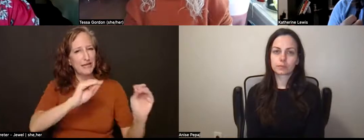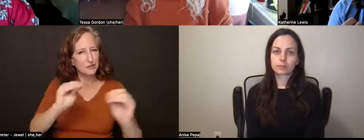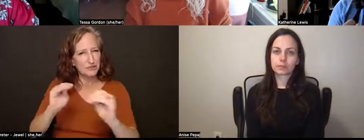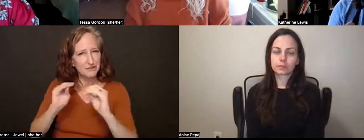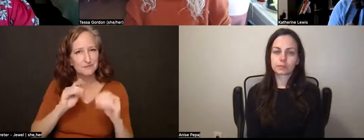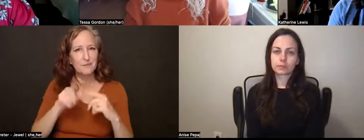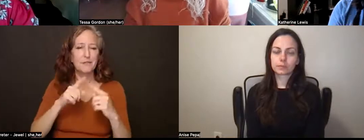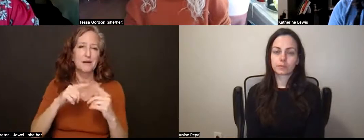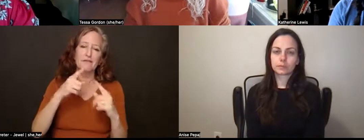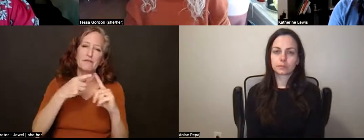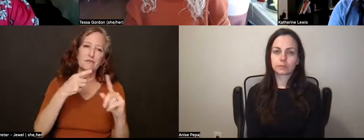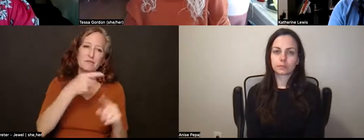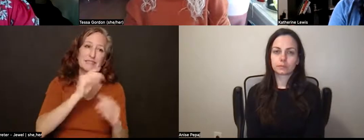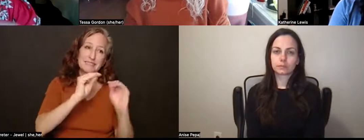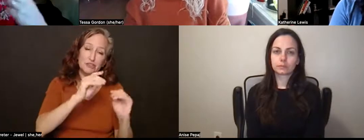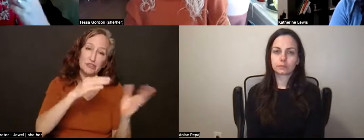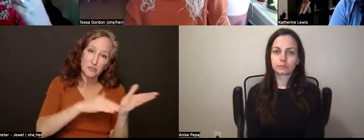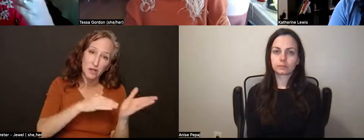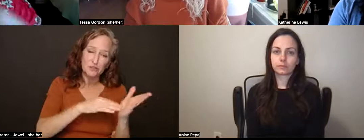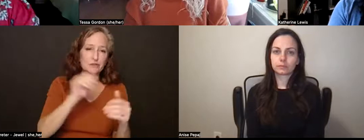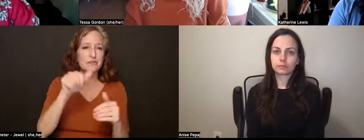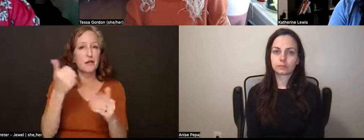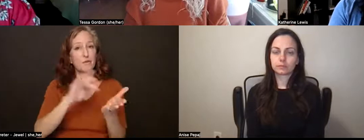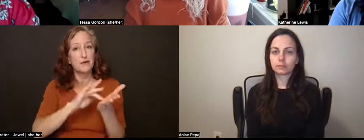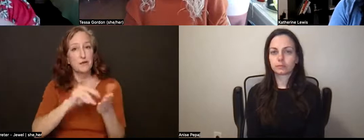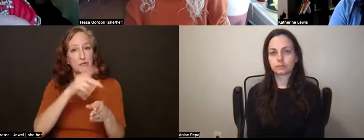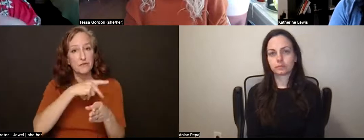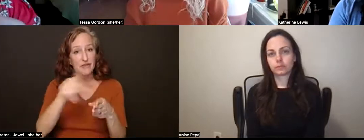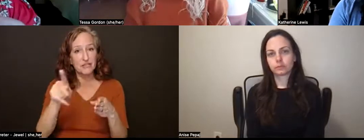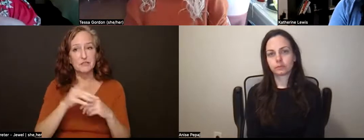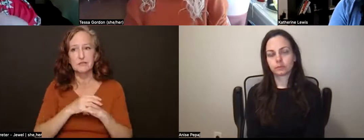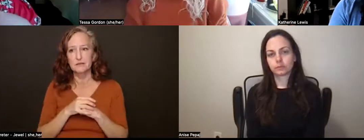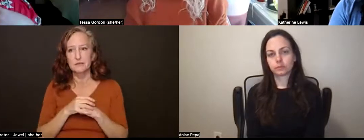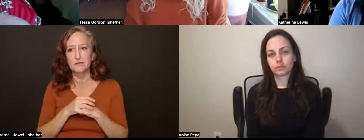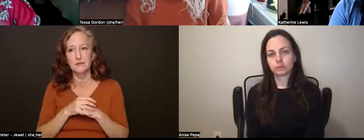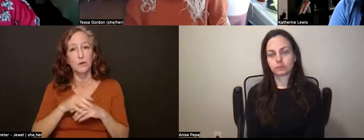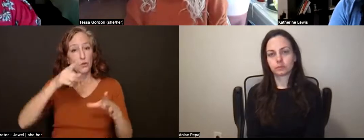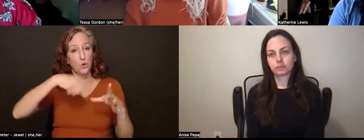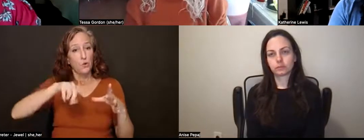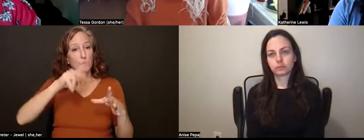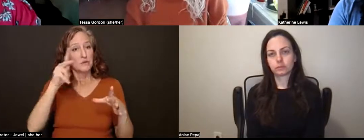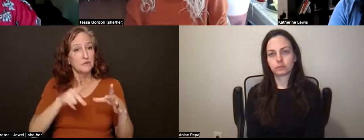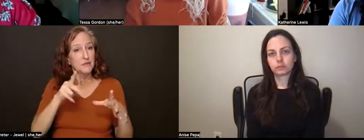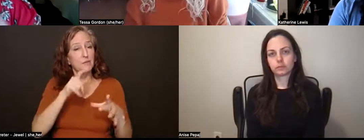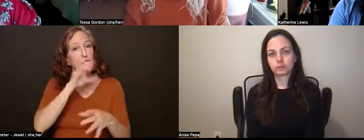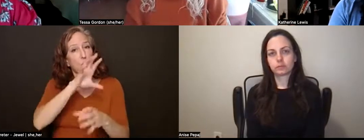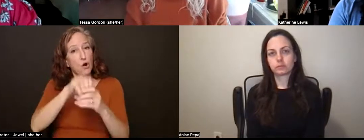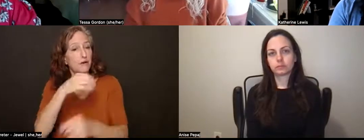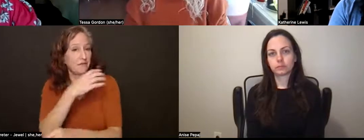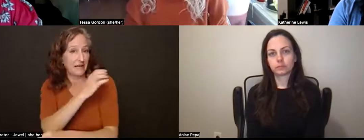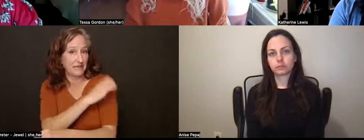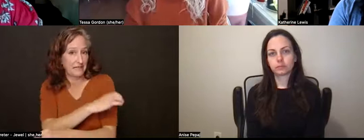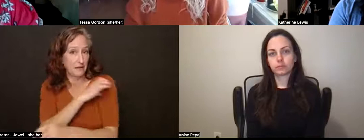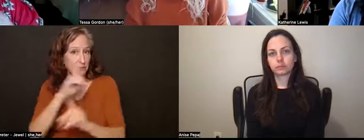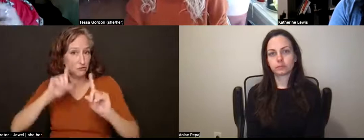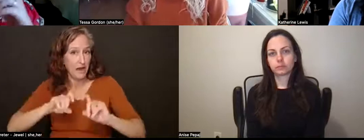and other medical professionals is so important. I think diversifying who is in clinical trials is